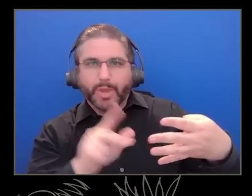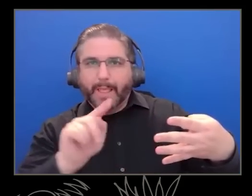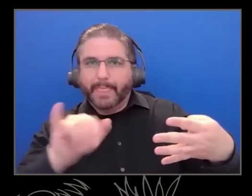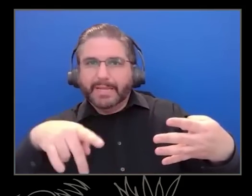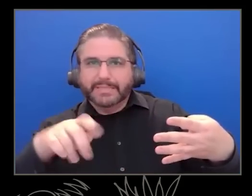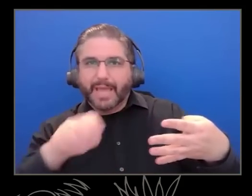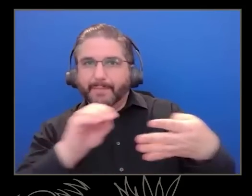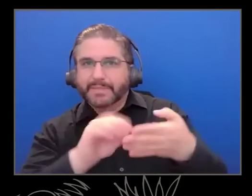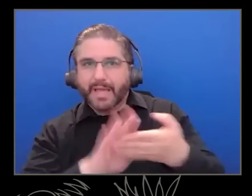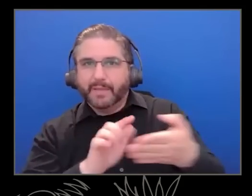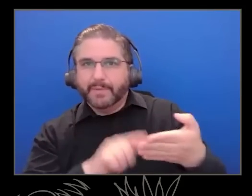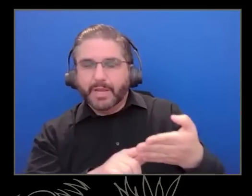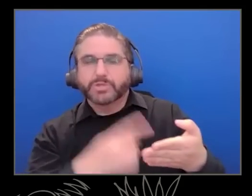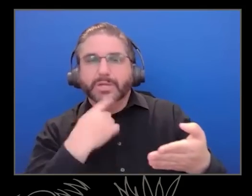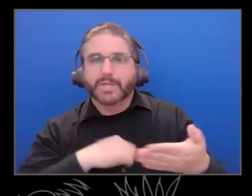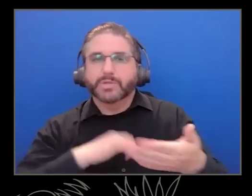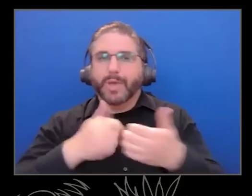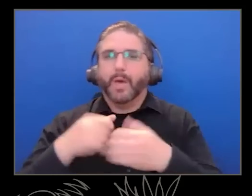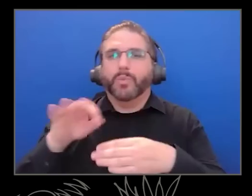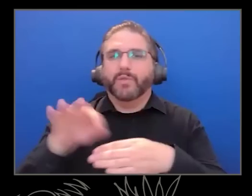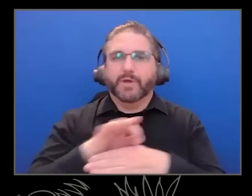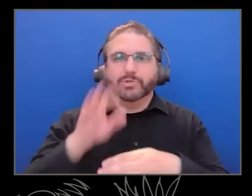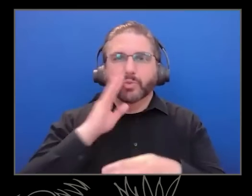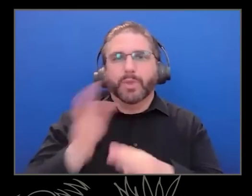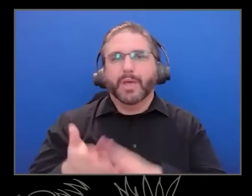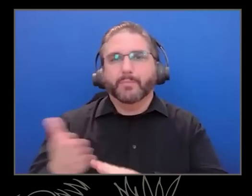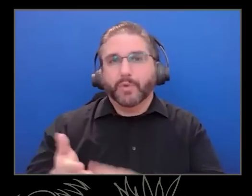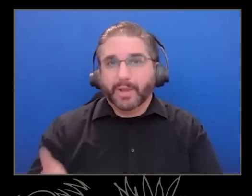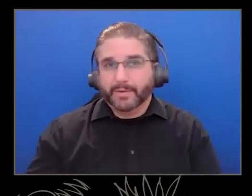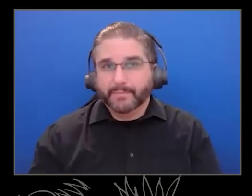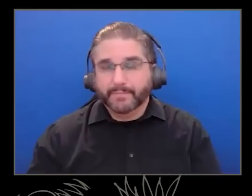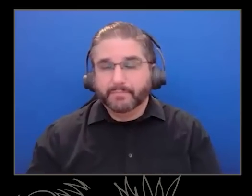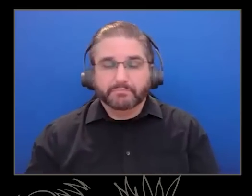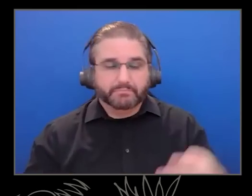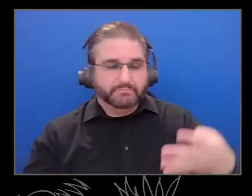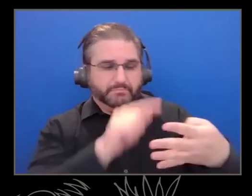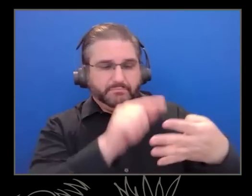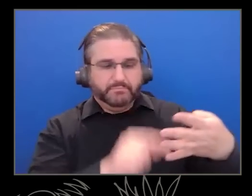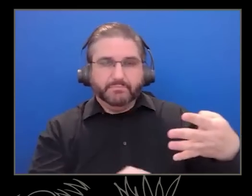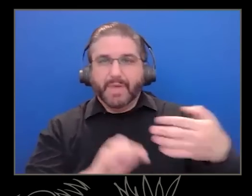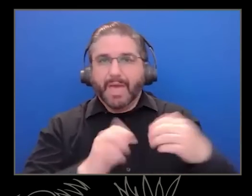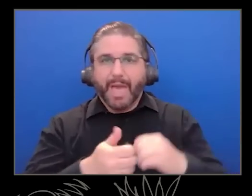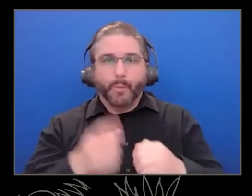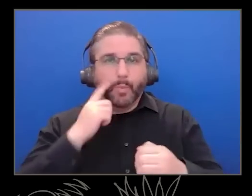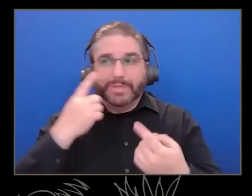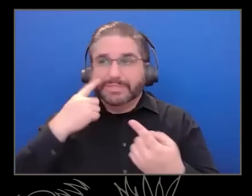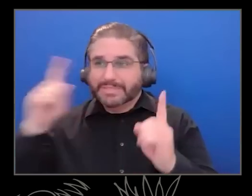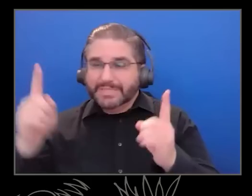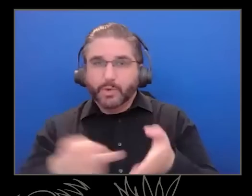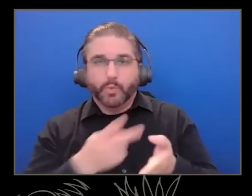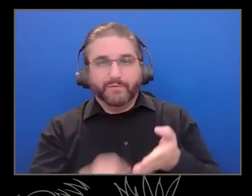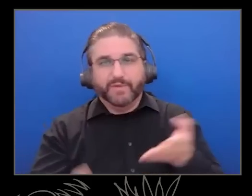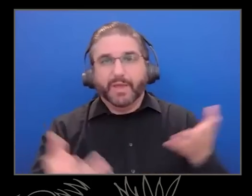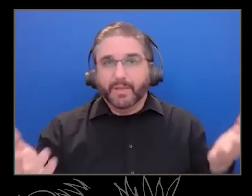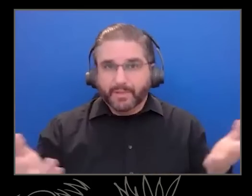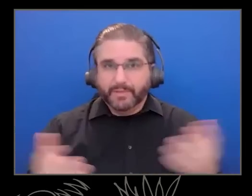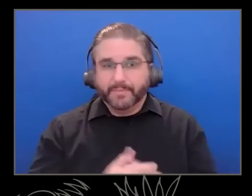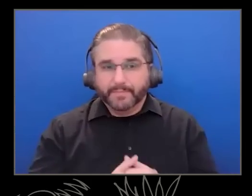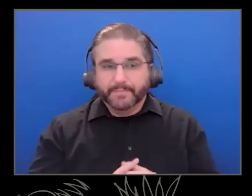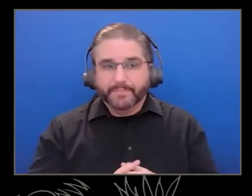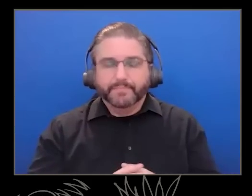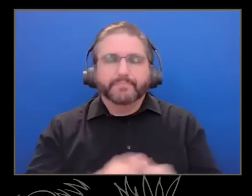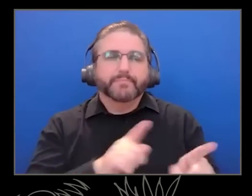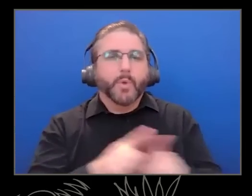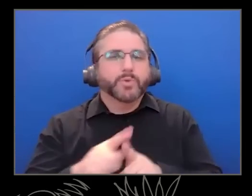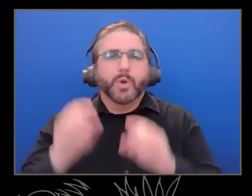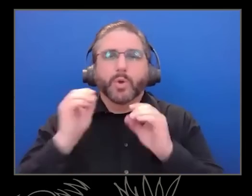documentation, how a function is going to operate, how it will succeed and how it will fail. There's also